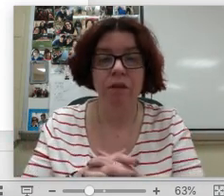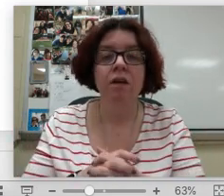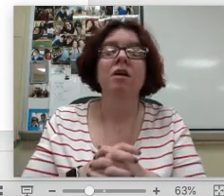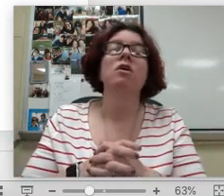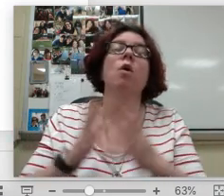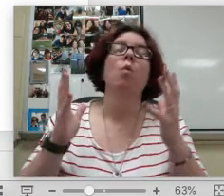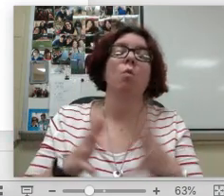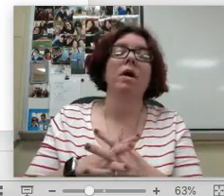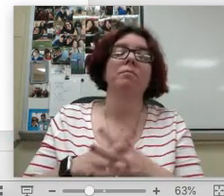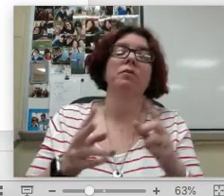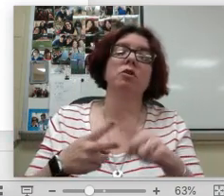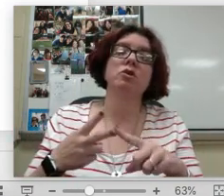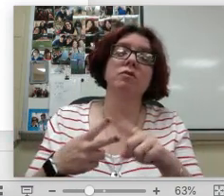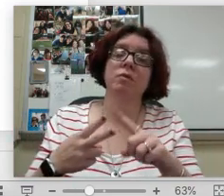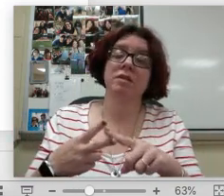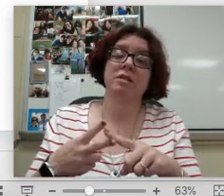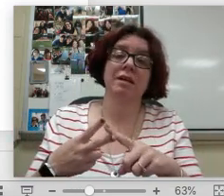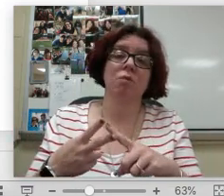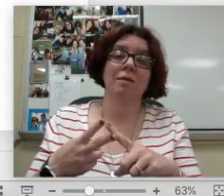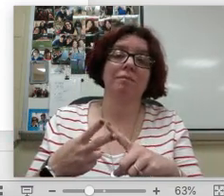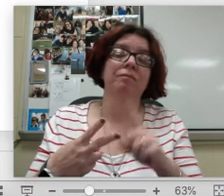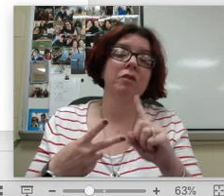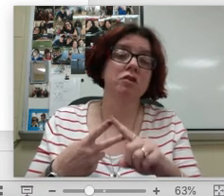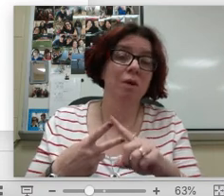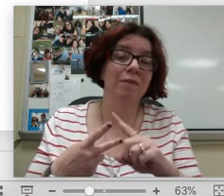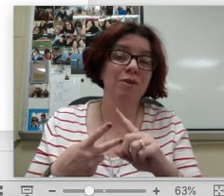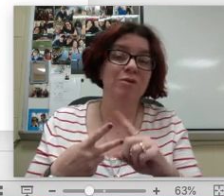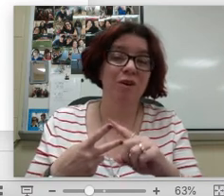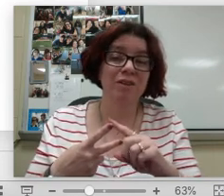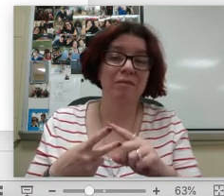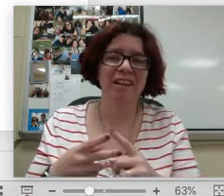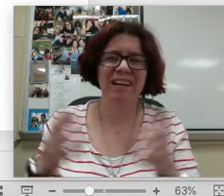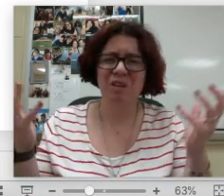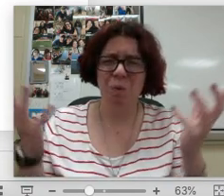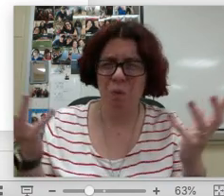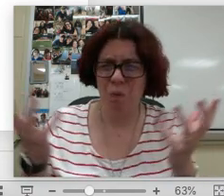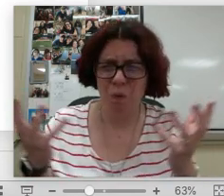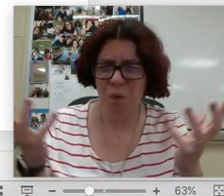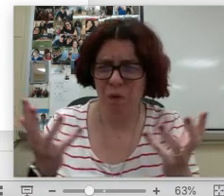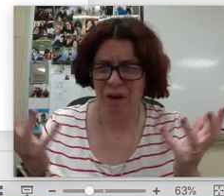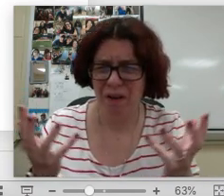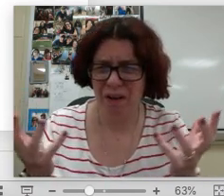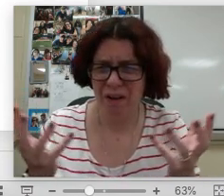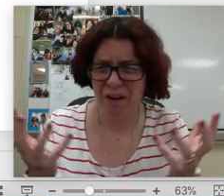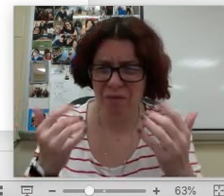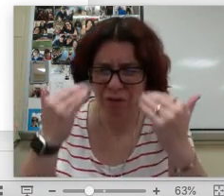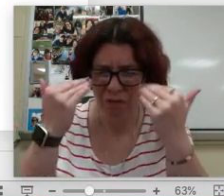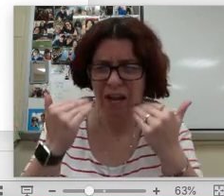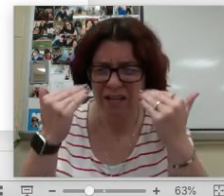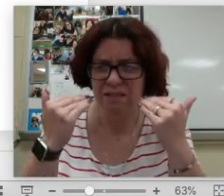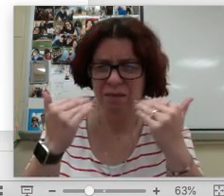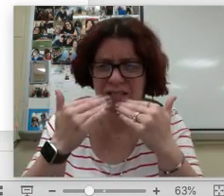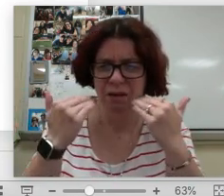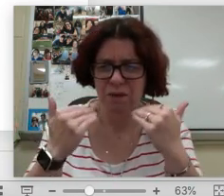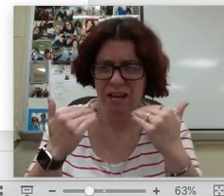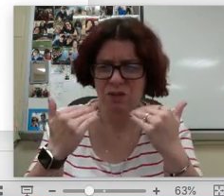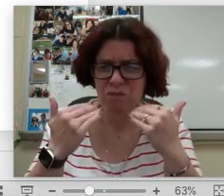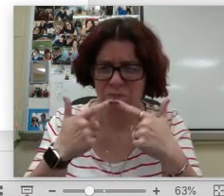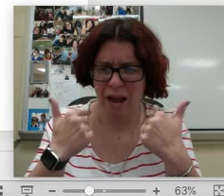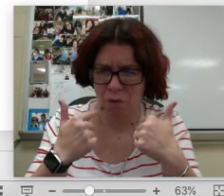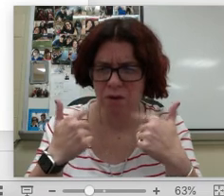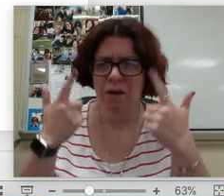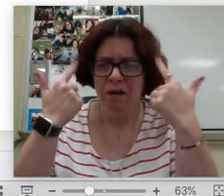them. What? There are two different ways to sign what. There's the one that we use all the time in class. The face makes the